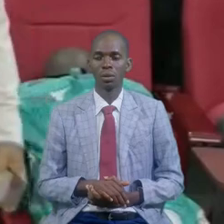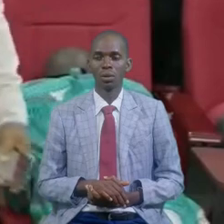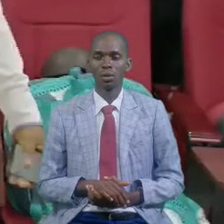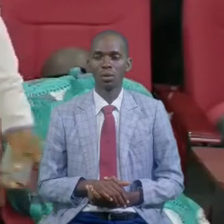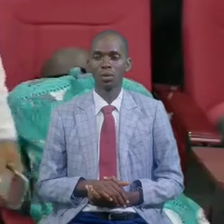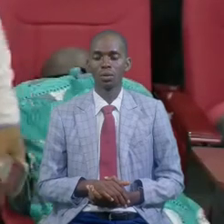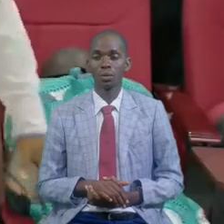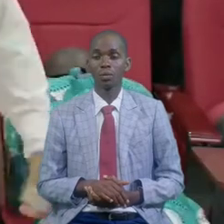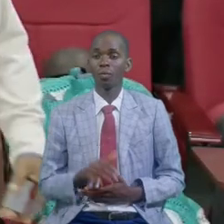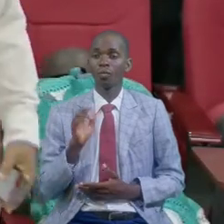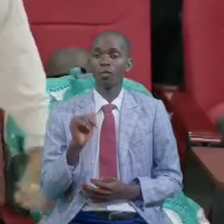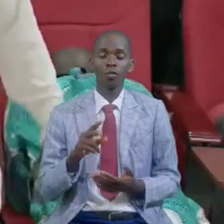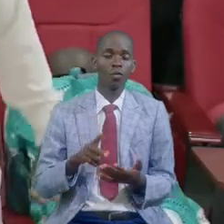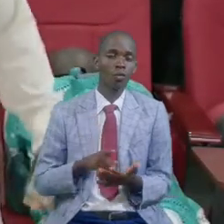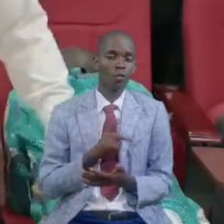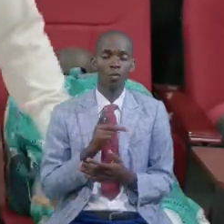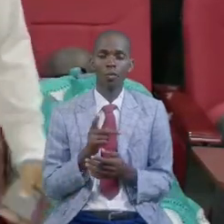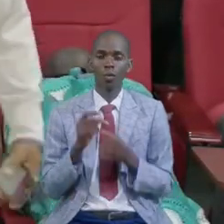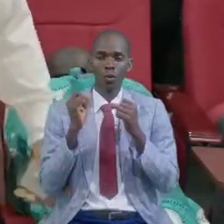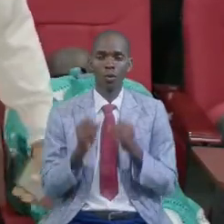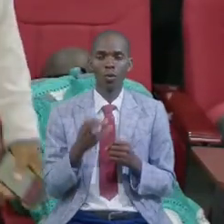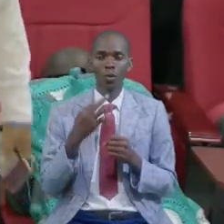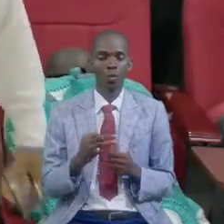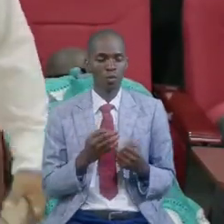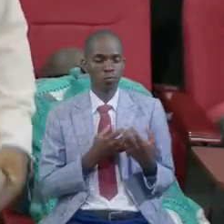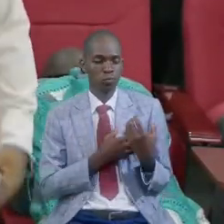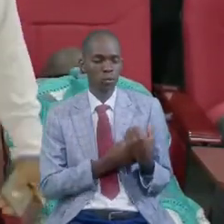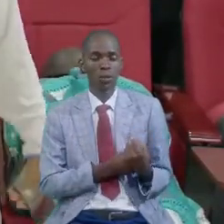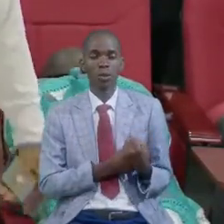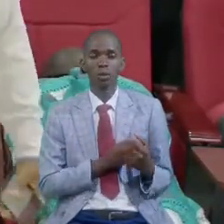Double portion of courage, ask him.